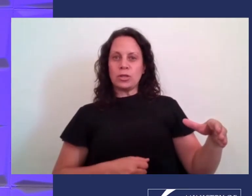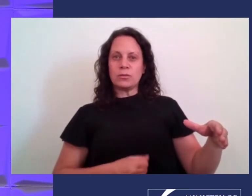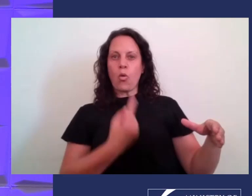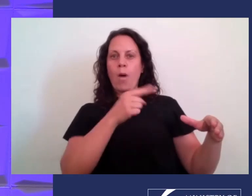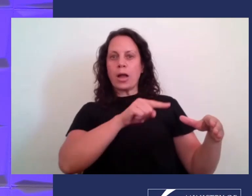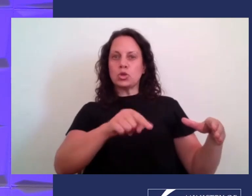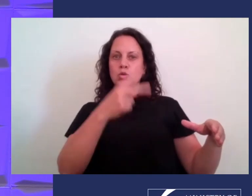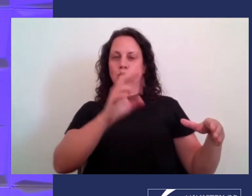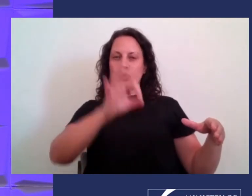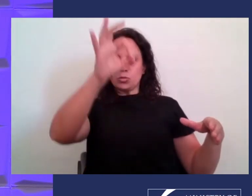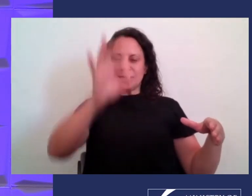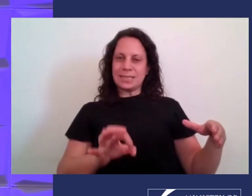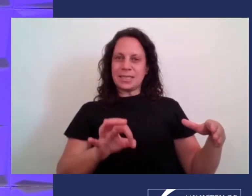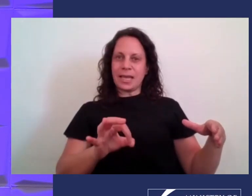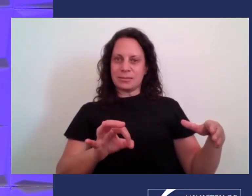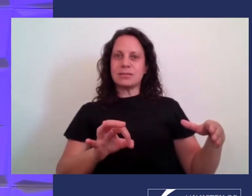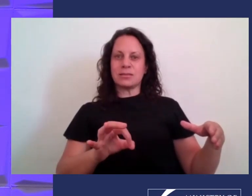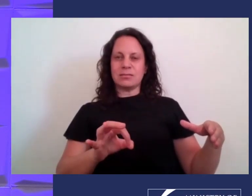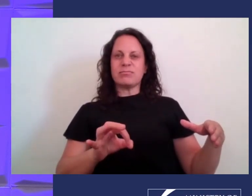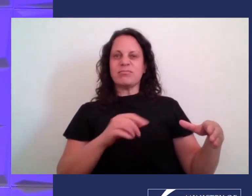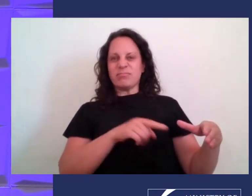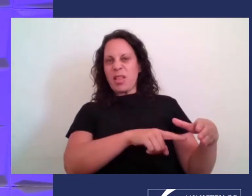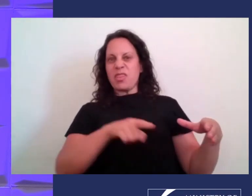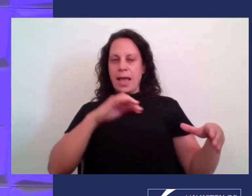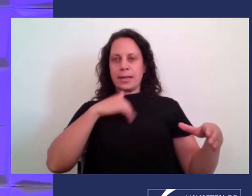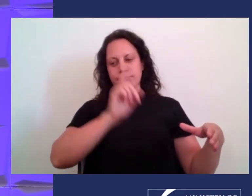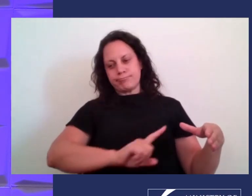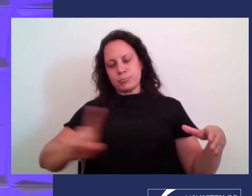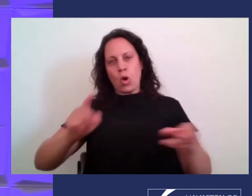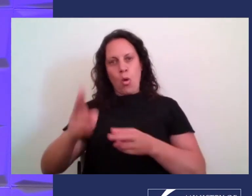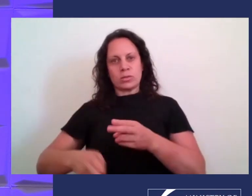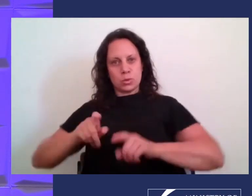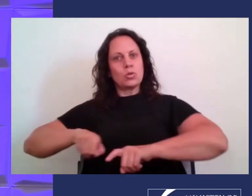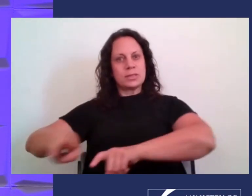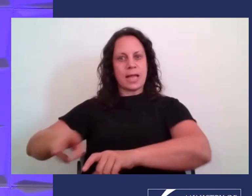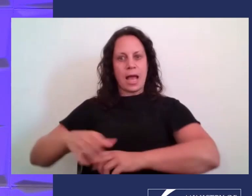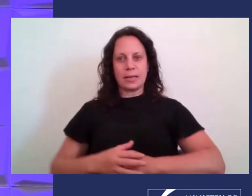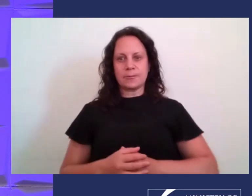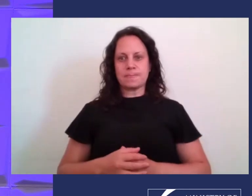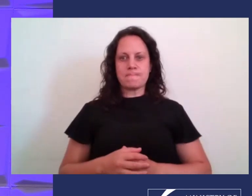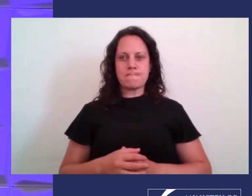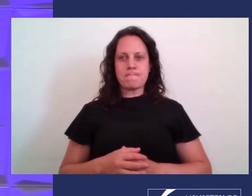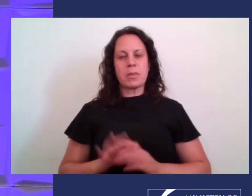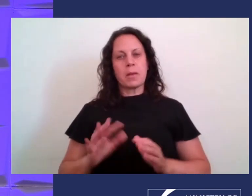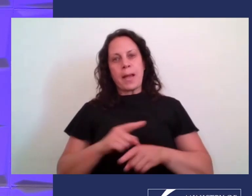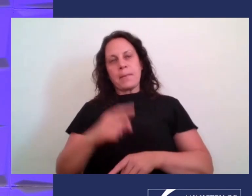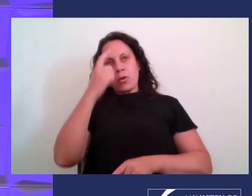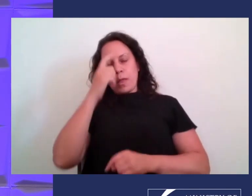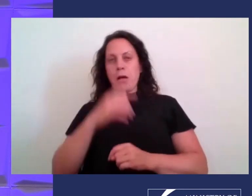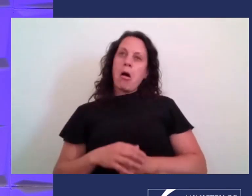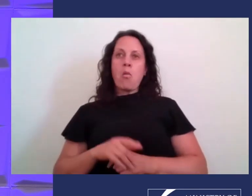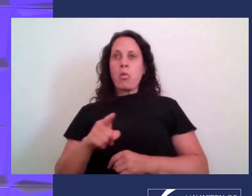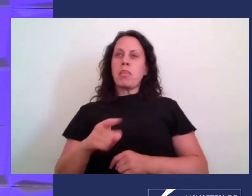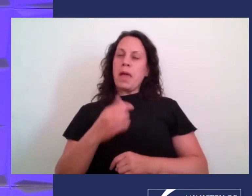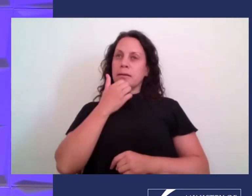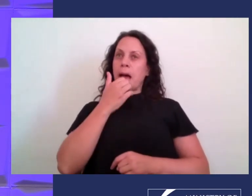2% of children and young people needed to be admitted to hospital. Now, you might think, oh, well, that's quite low, but the